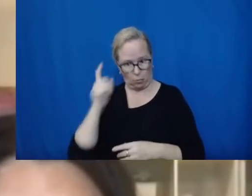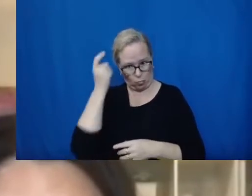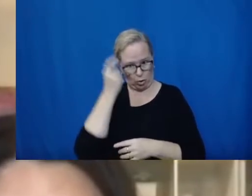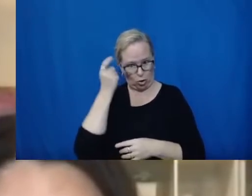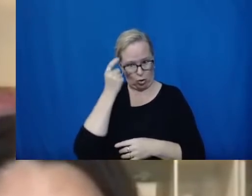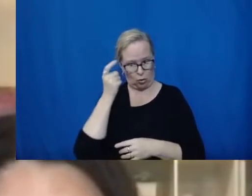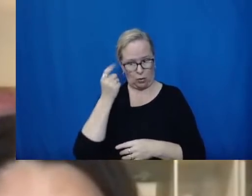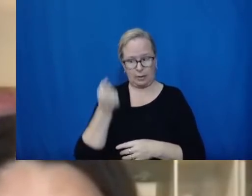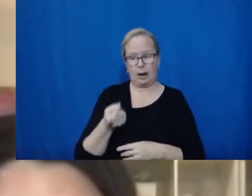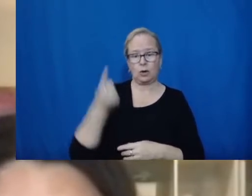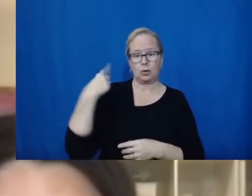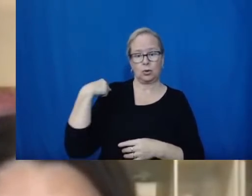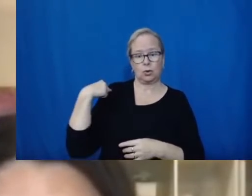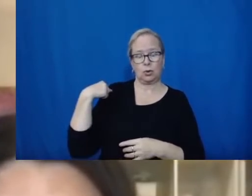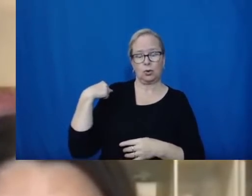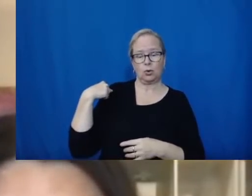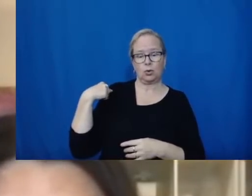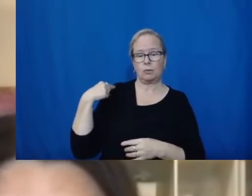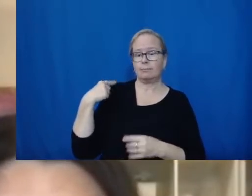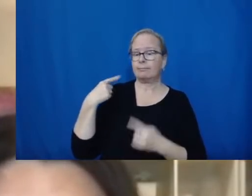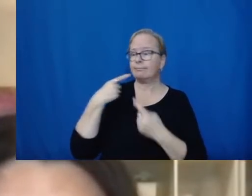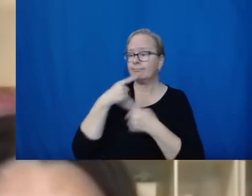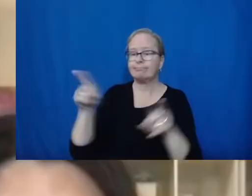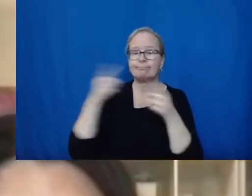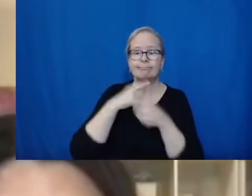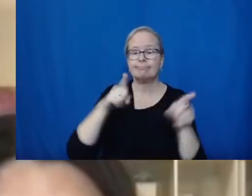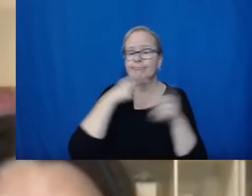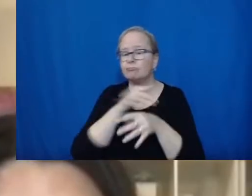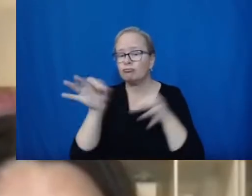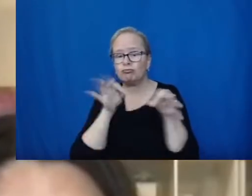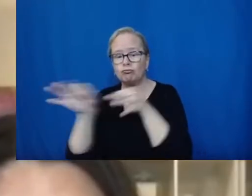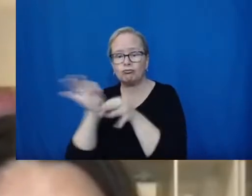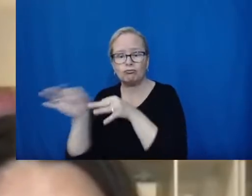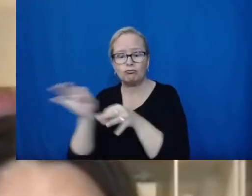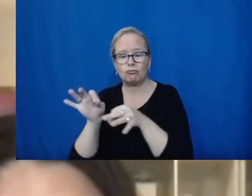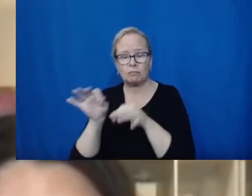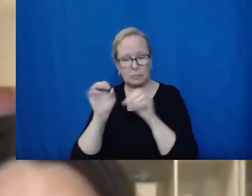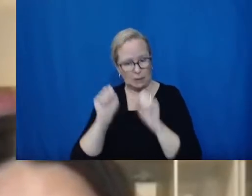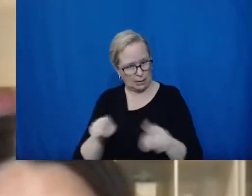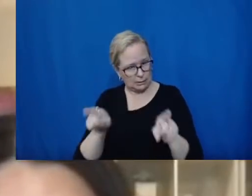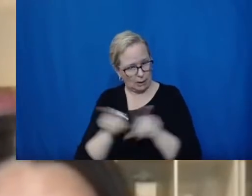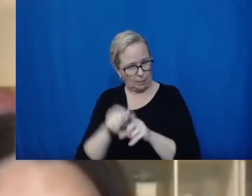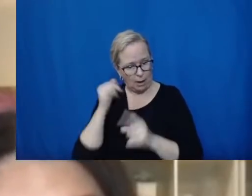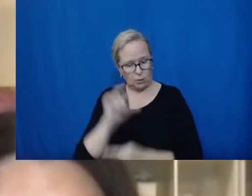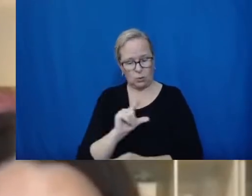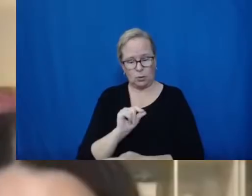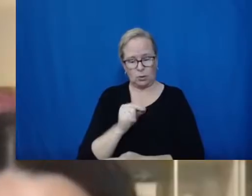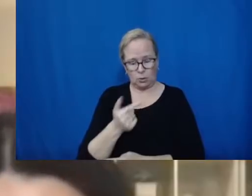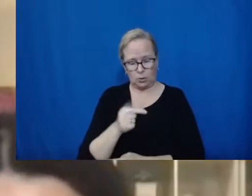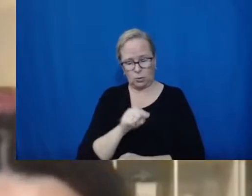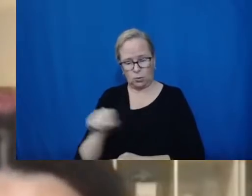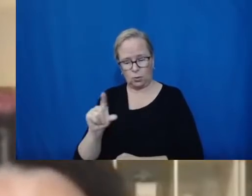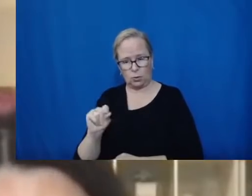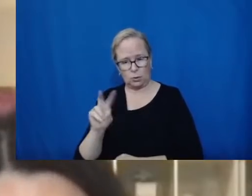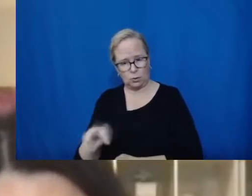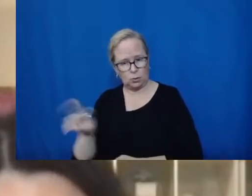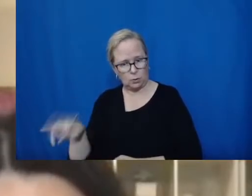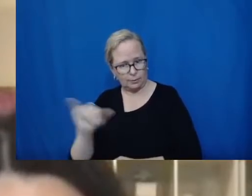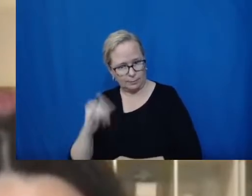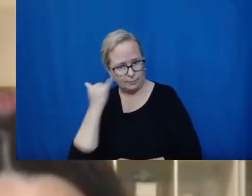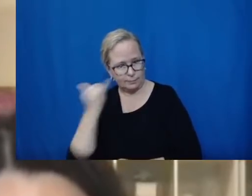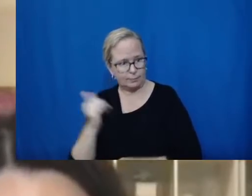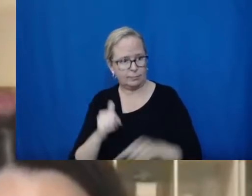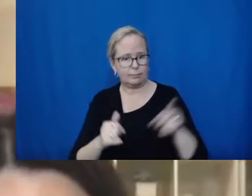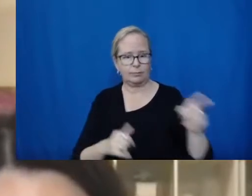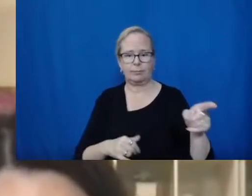able to go for it again for the rest of the 21-22 school year? I can't commit for the rest of the school